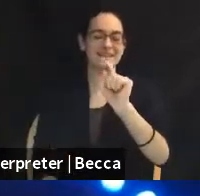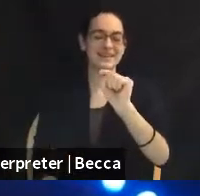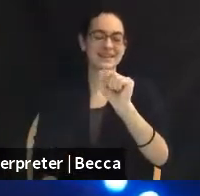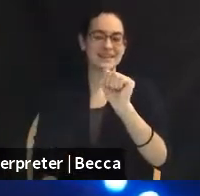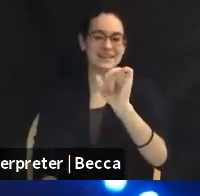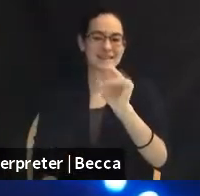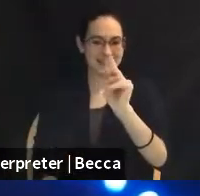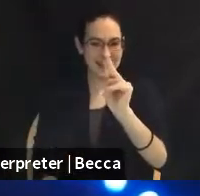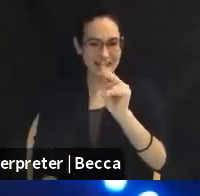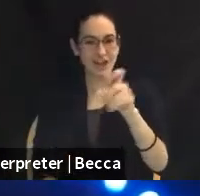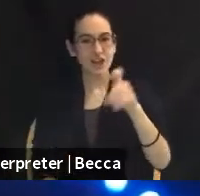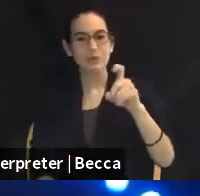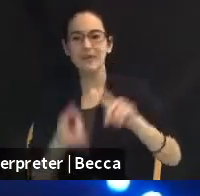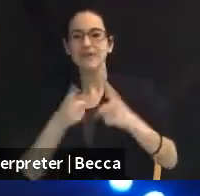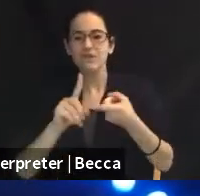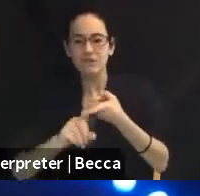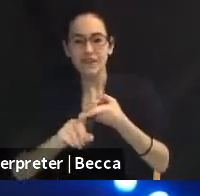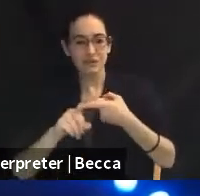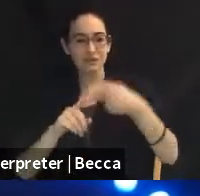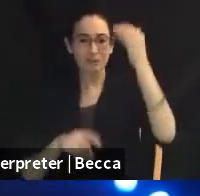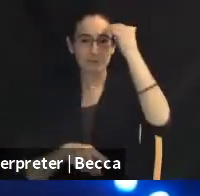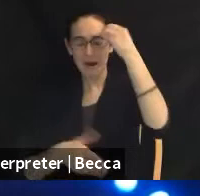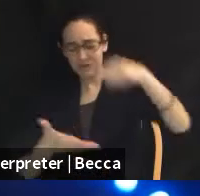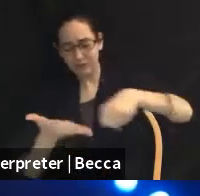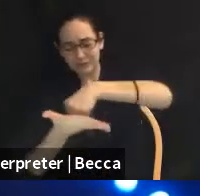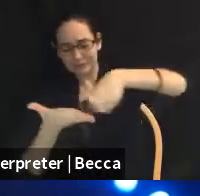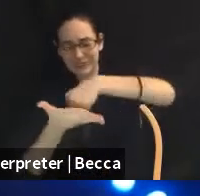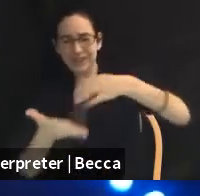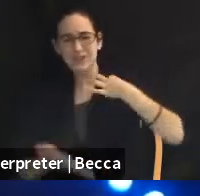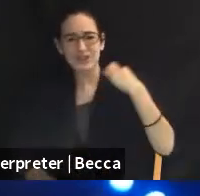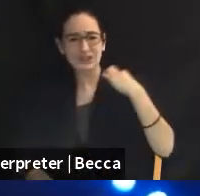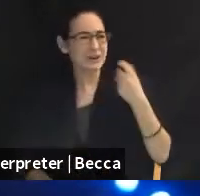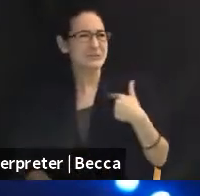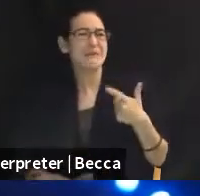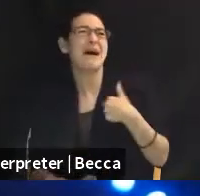shirt. And I'm like, I'm not ready to grow up yet.